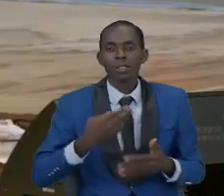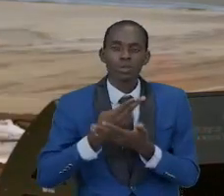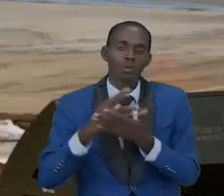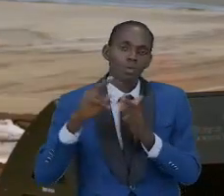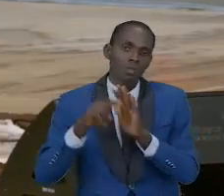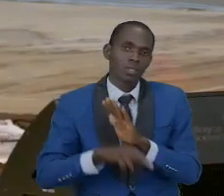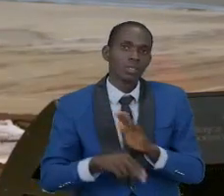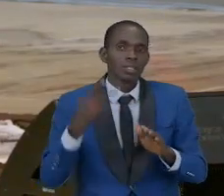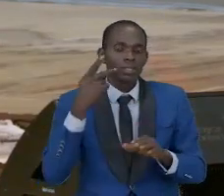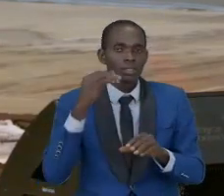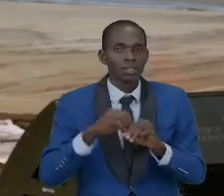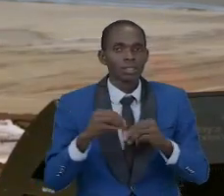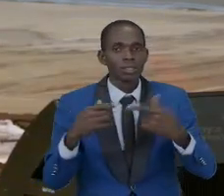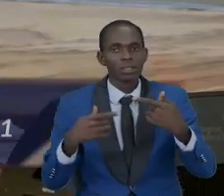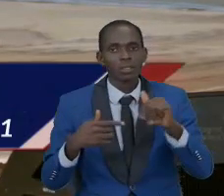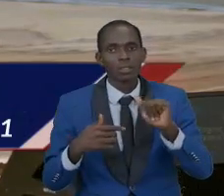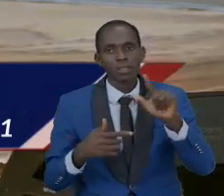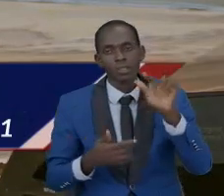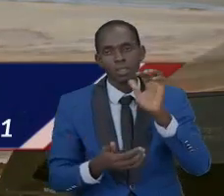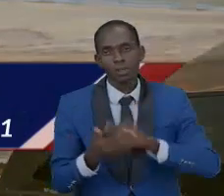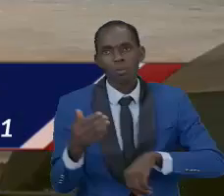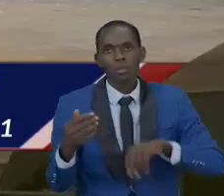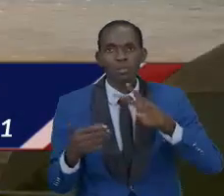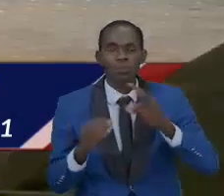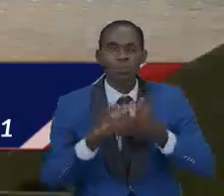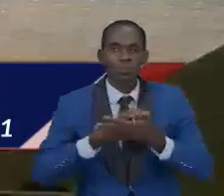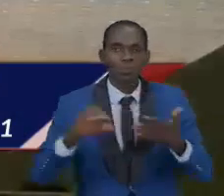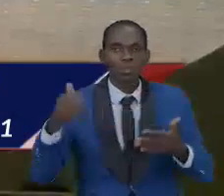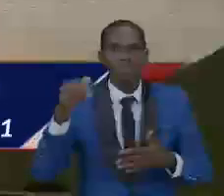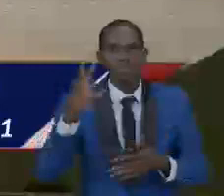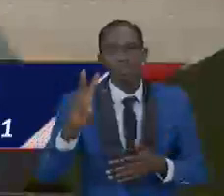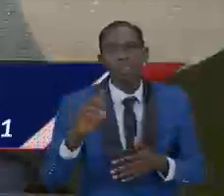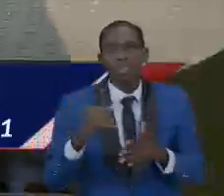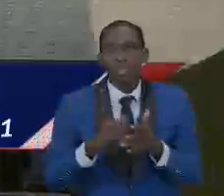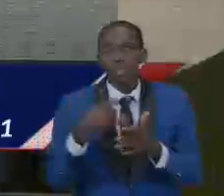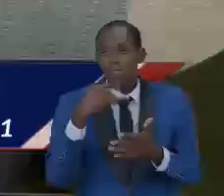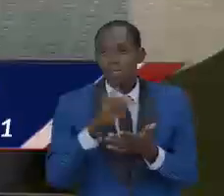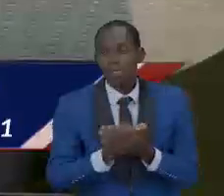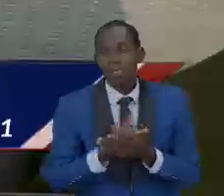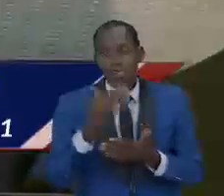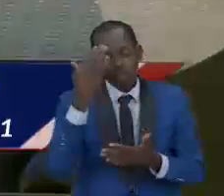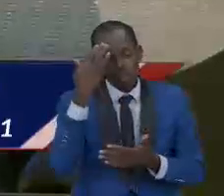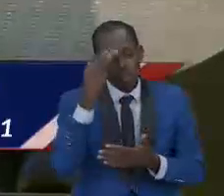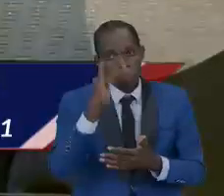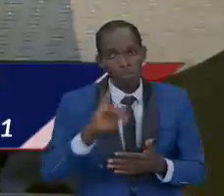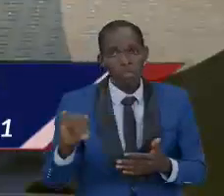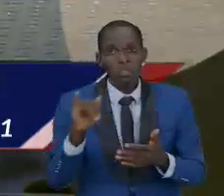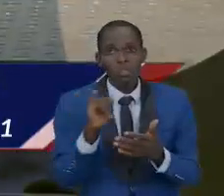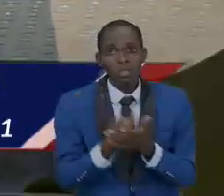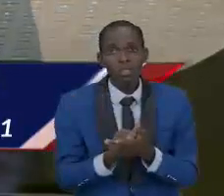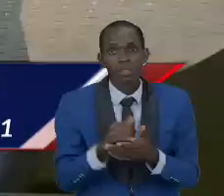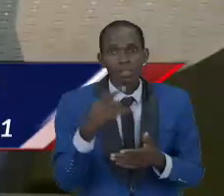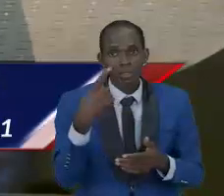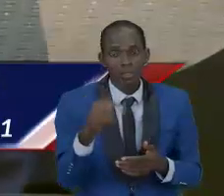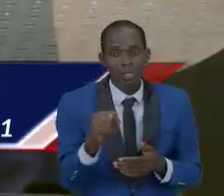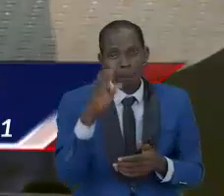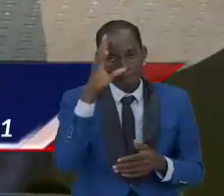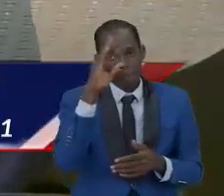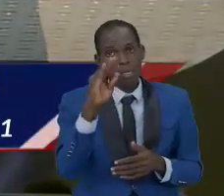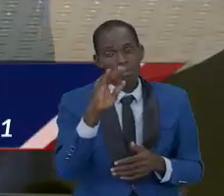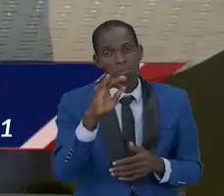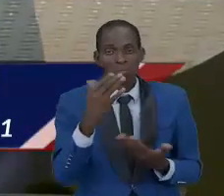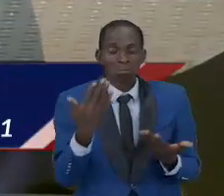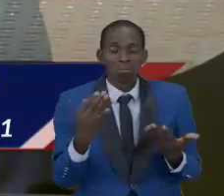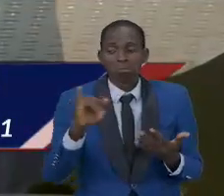Galatians Chapter 2 and we're looking at verse 16. it says knowing that a man a Jewish man